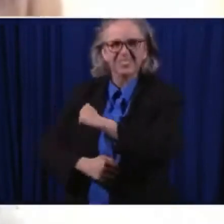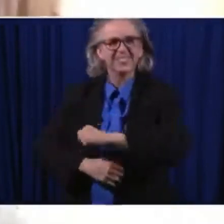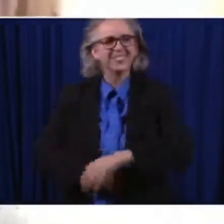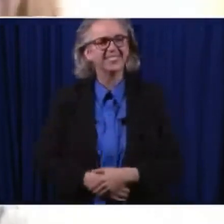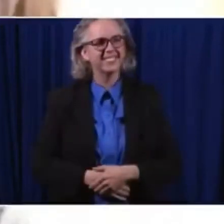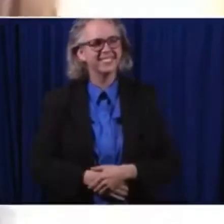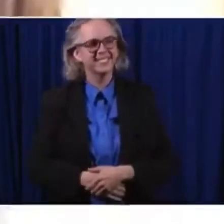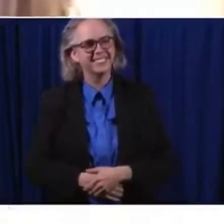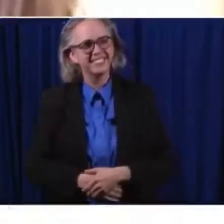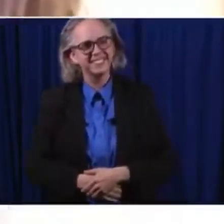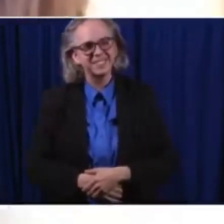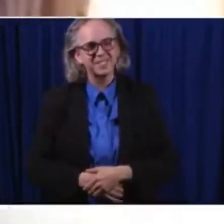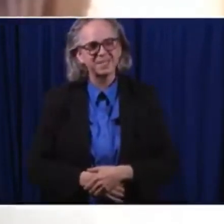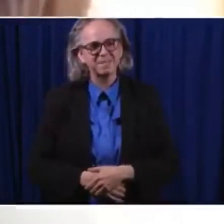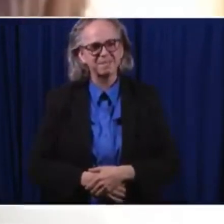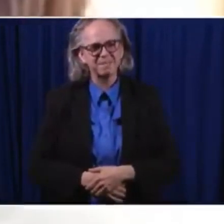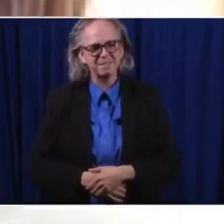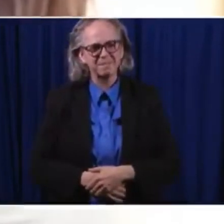I'm going to have to take your arm out.